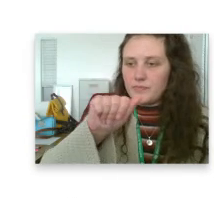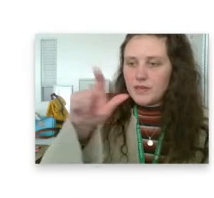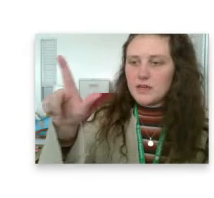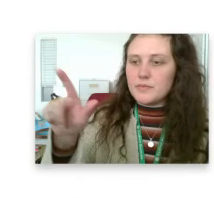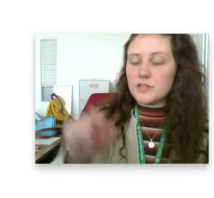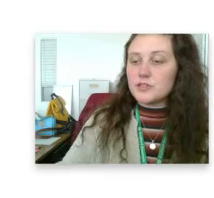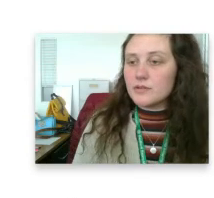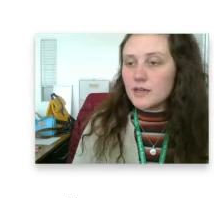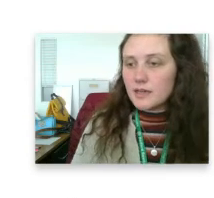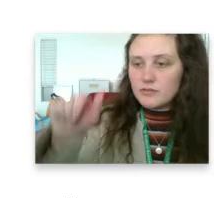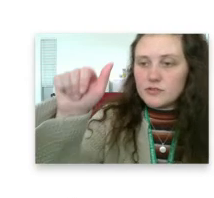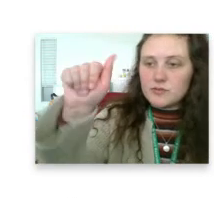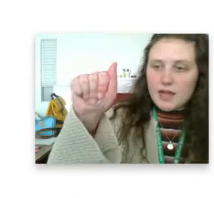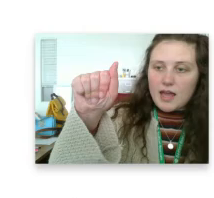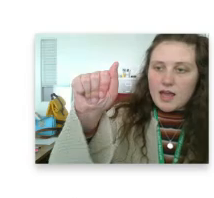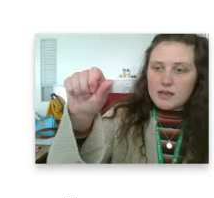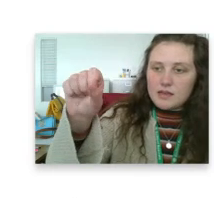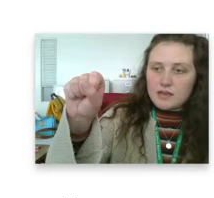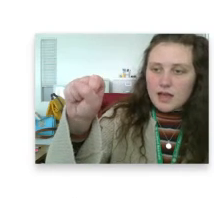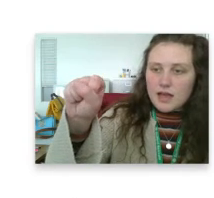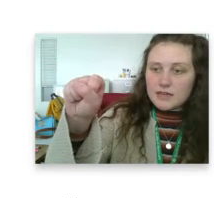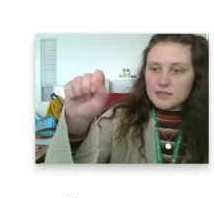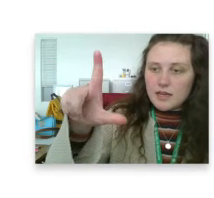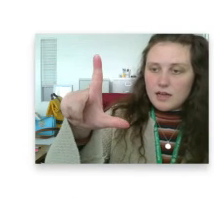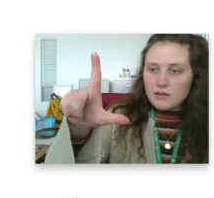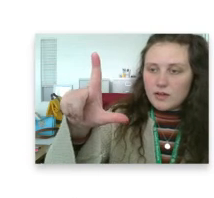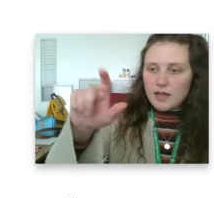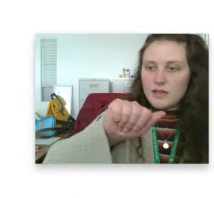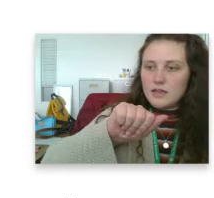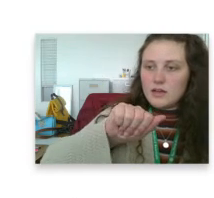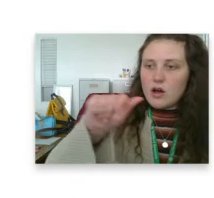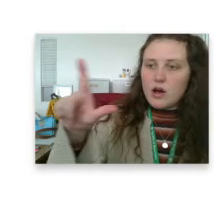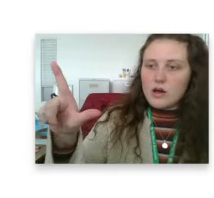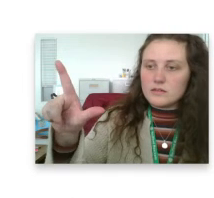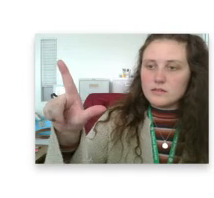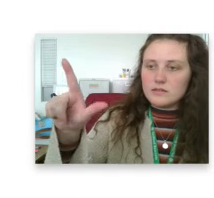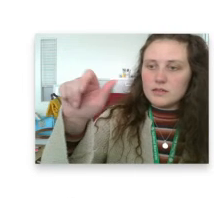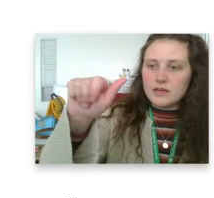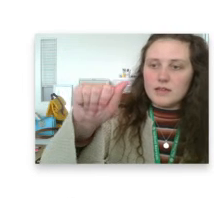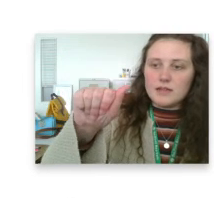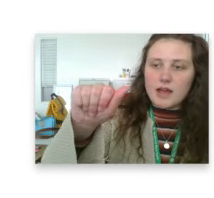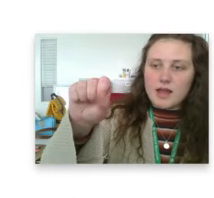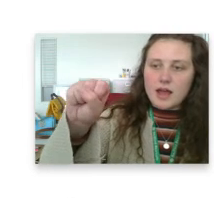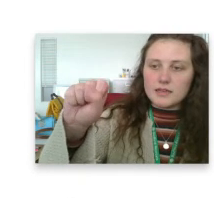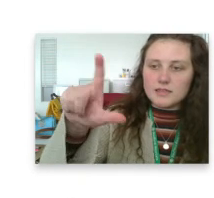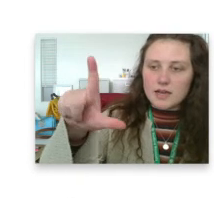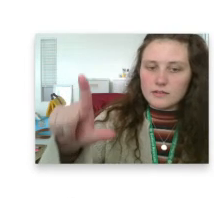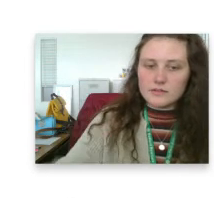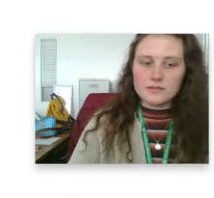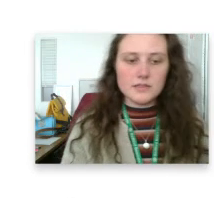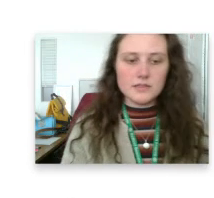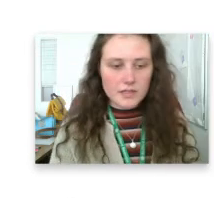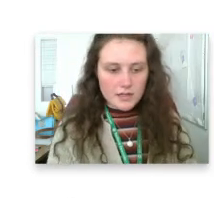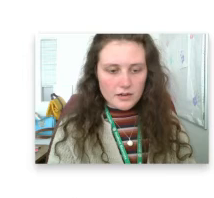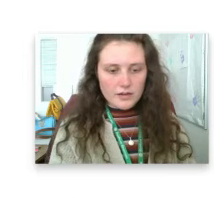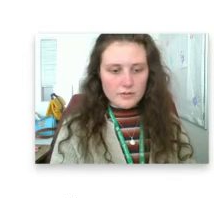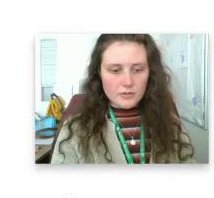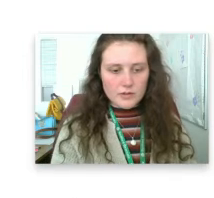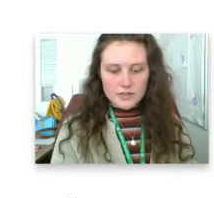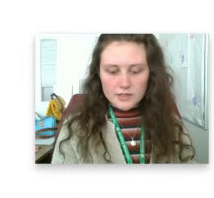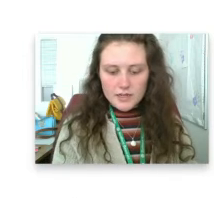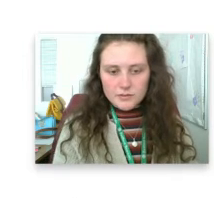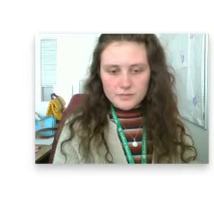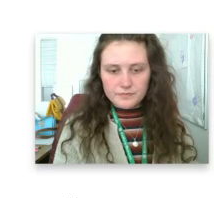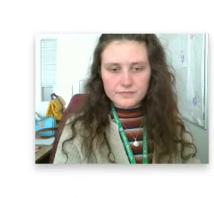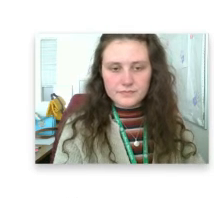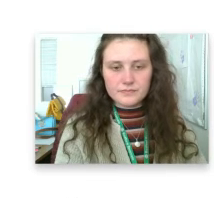then the L. Make sure you don't get it confused with A-S-L, okay? All and then A-S-L. All right,